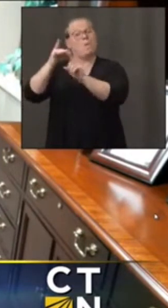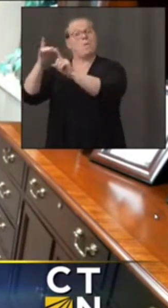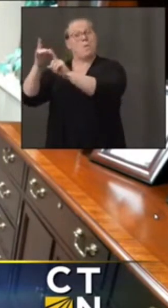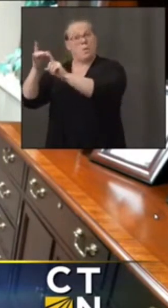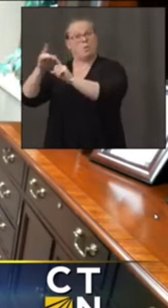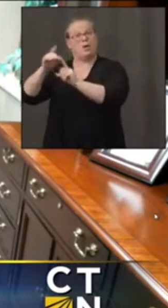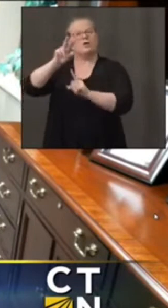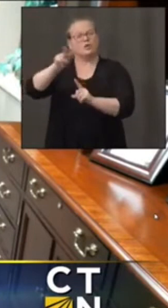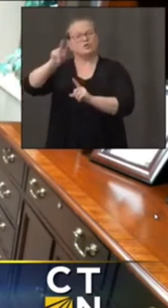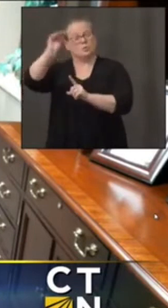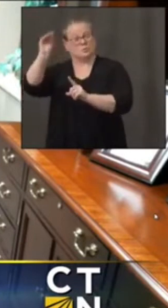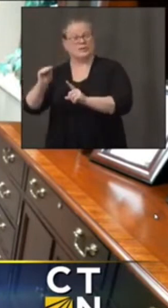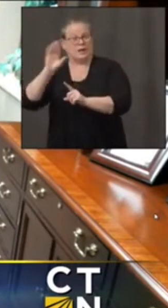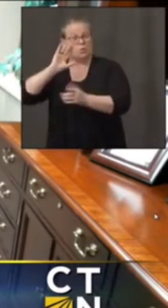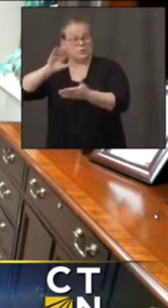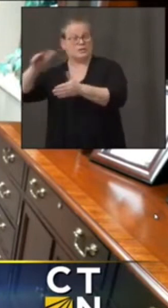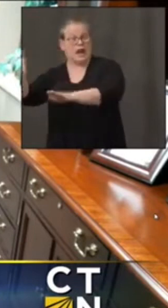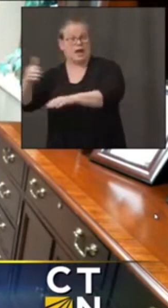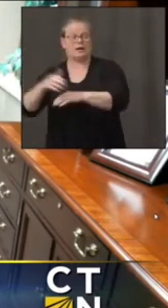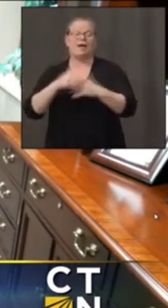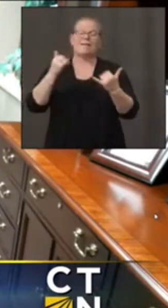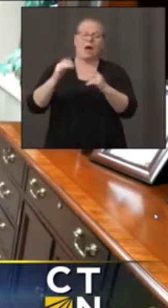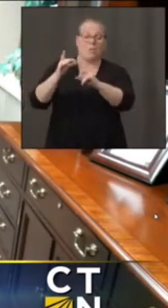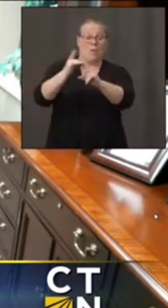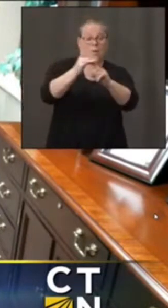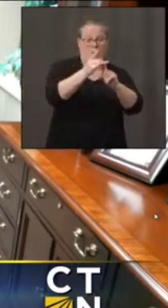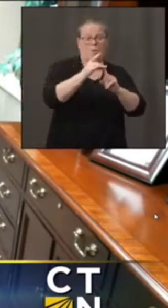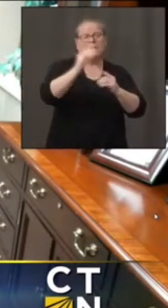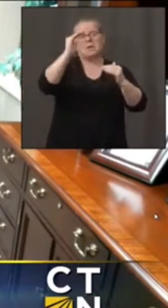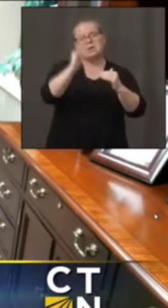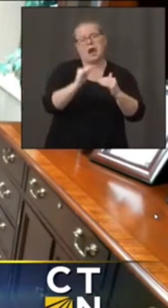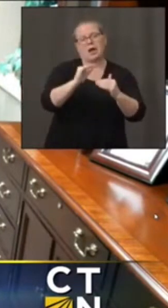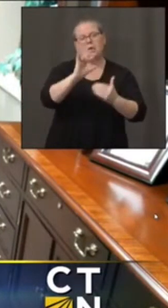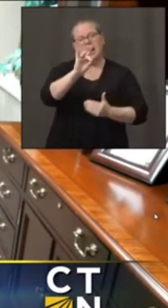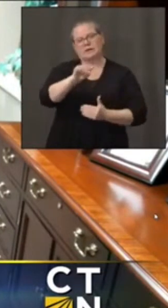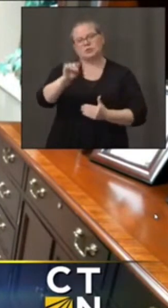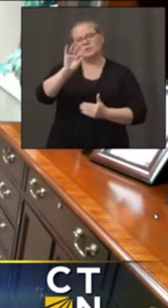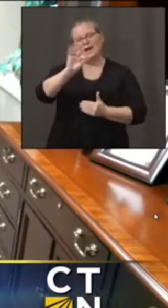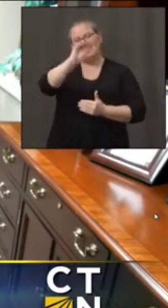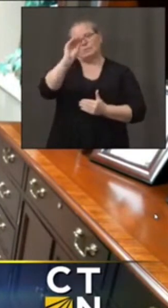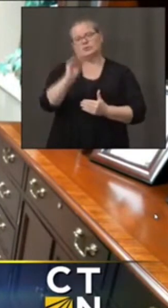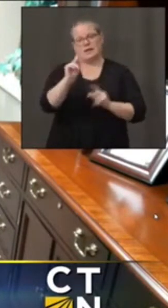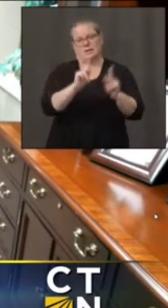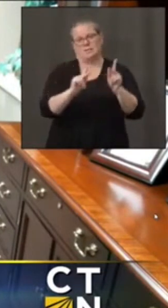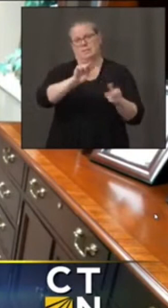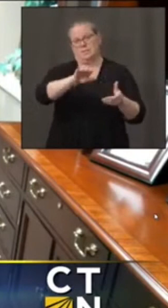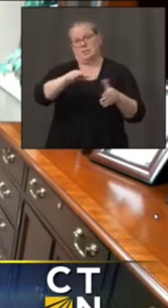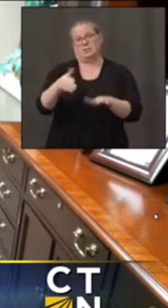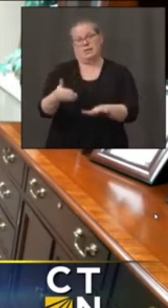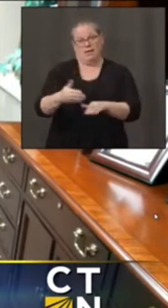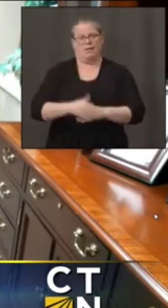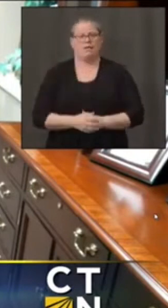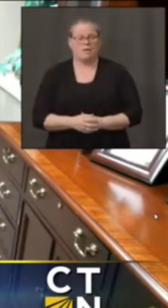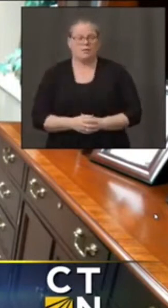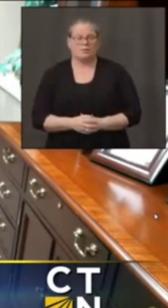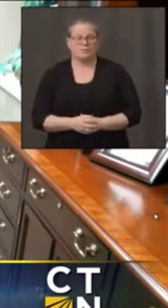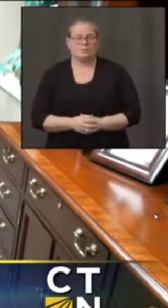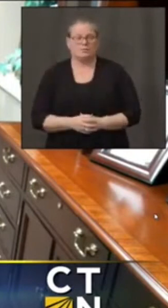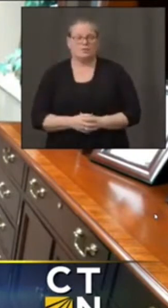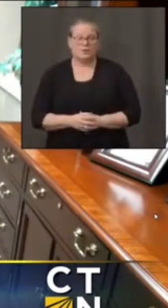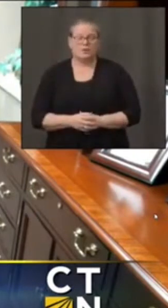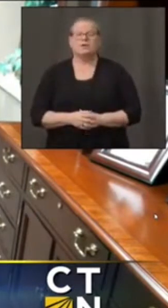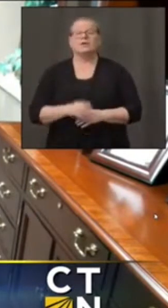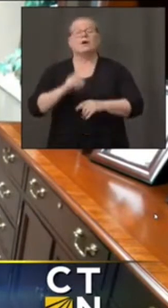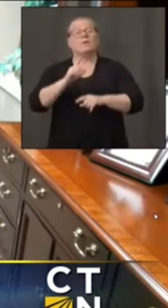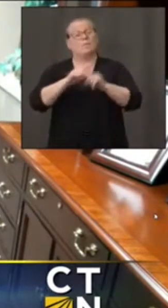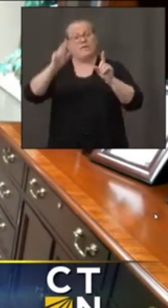8 and 9%. But importantly, with respect to the capacity of hospitals to handle this surge, the length of